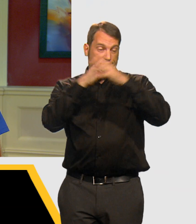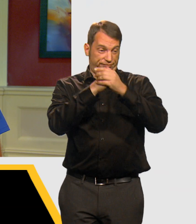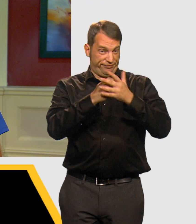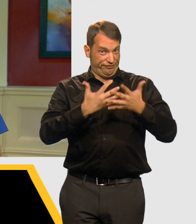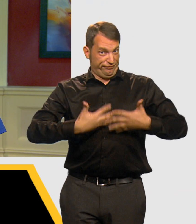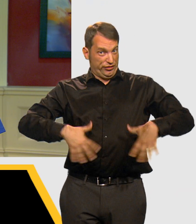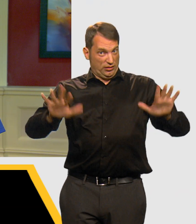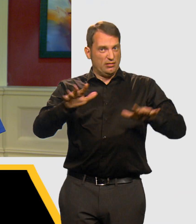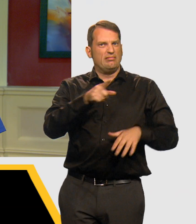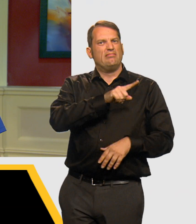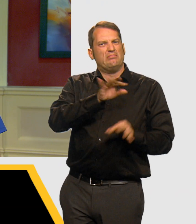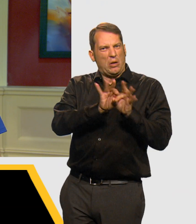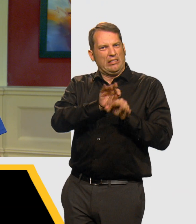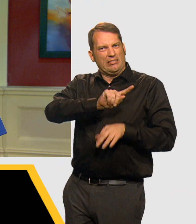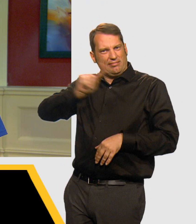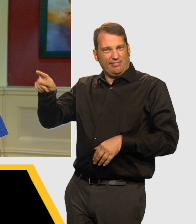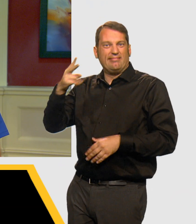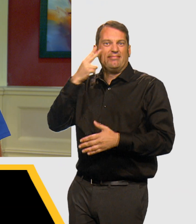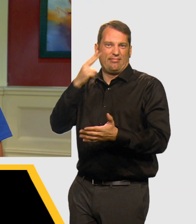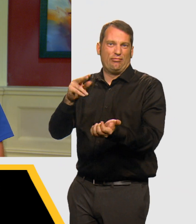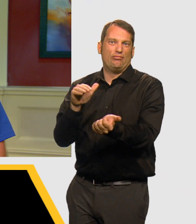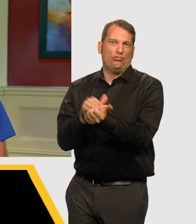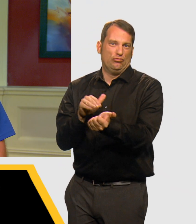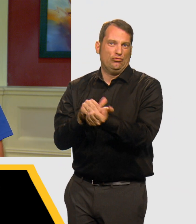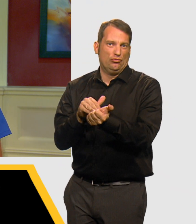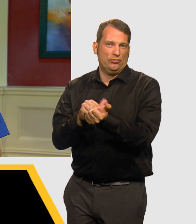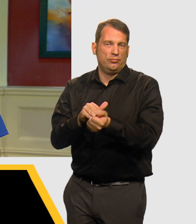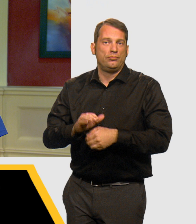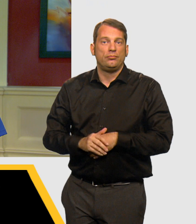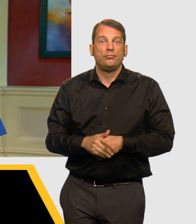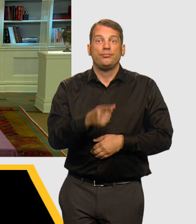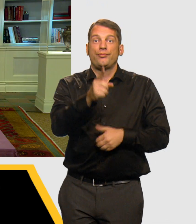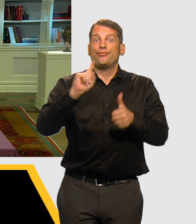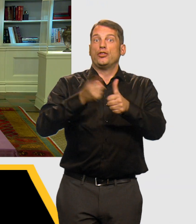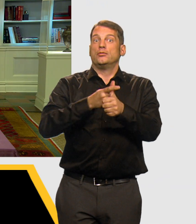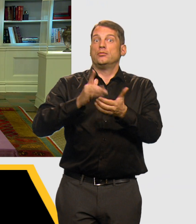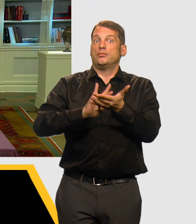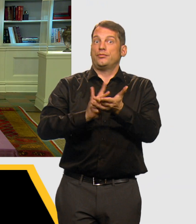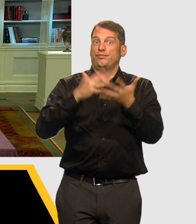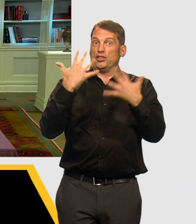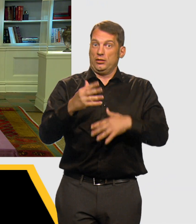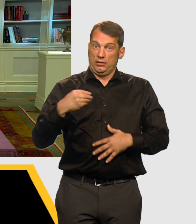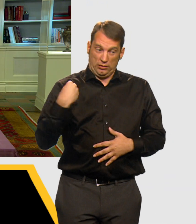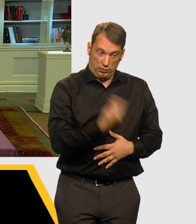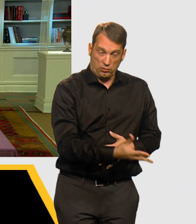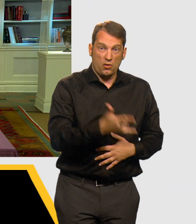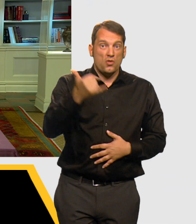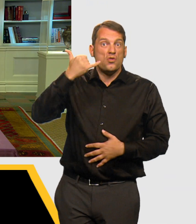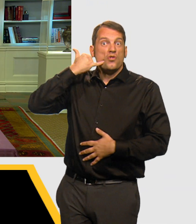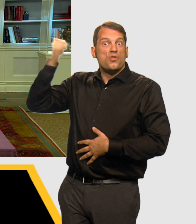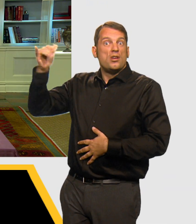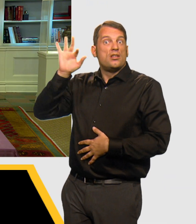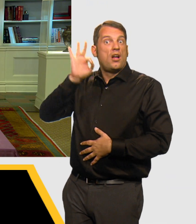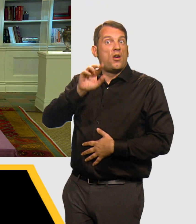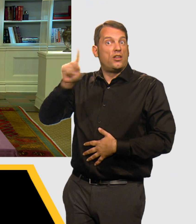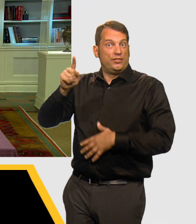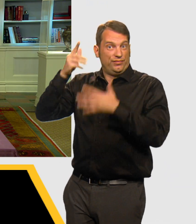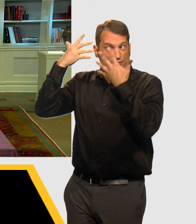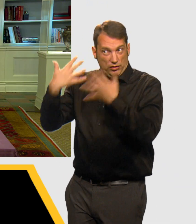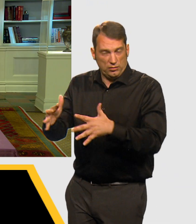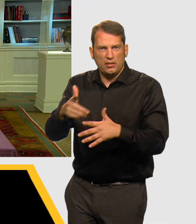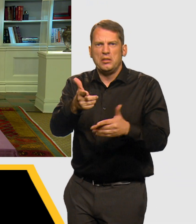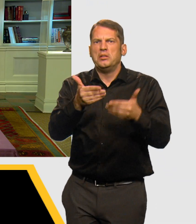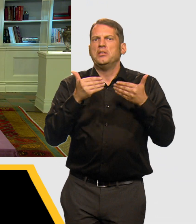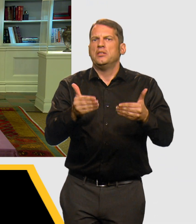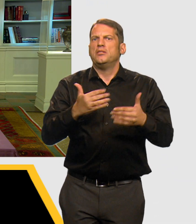being seen by medical professionals is very important after an overdose. After administering the first dose of naloxone and 911